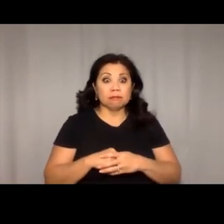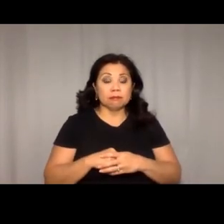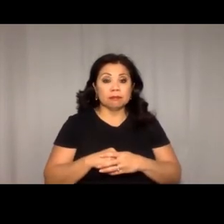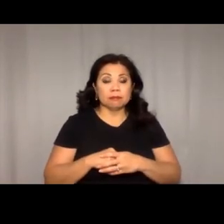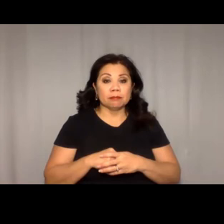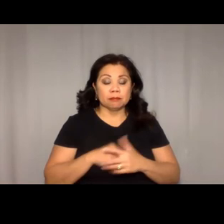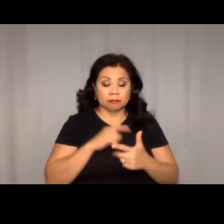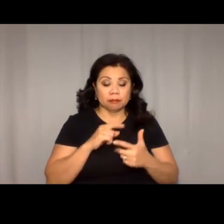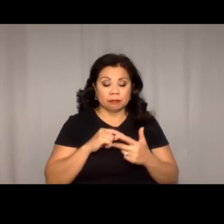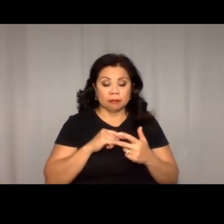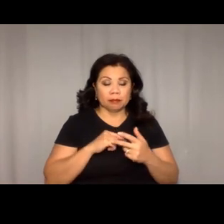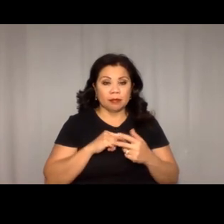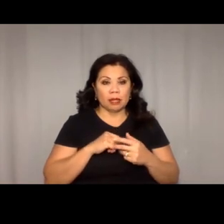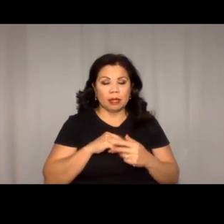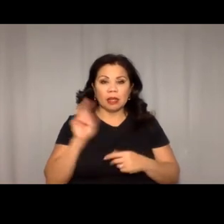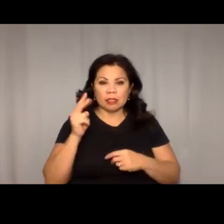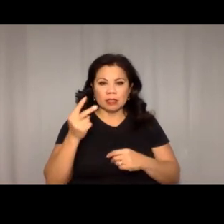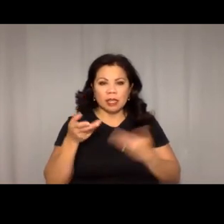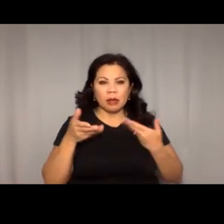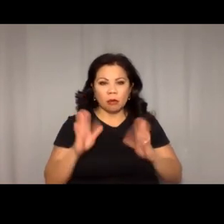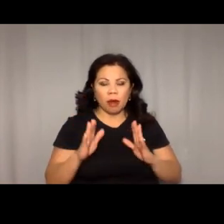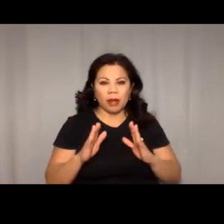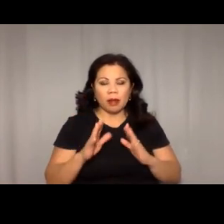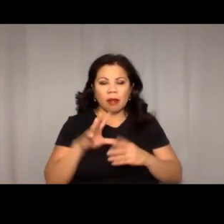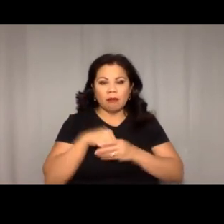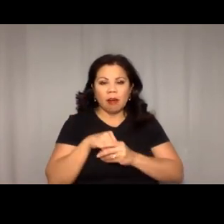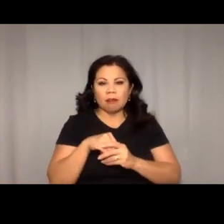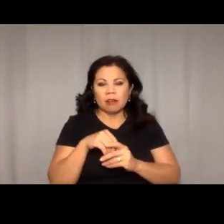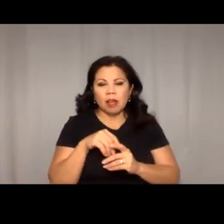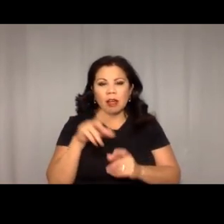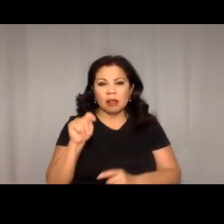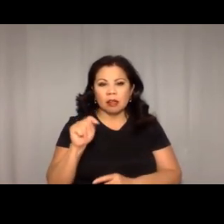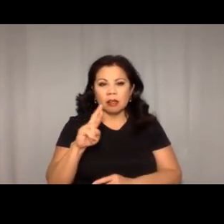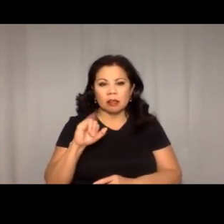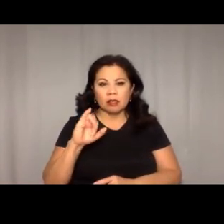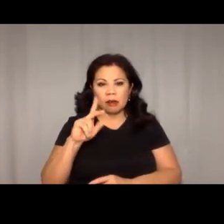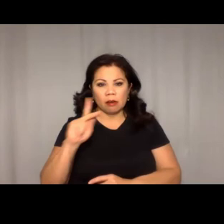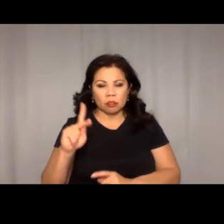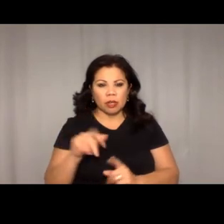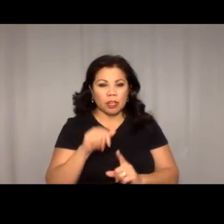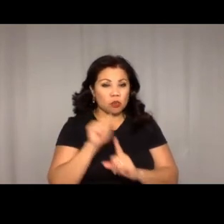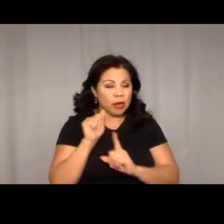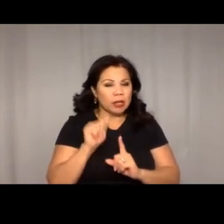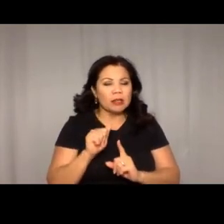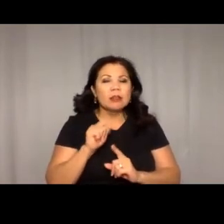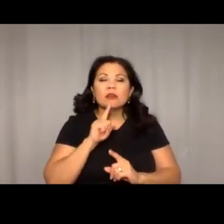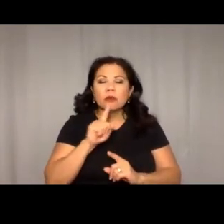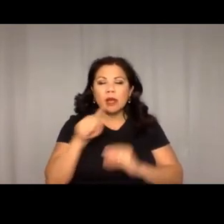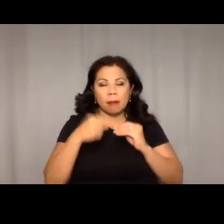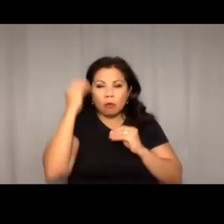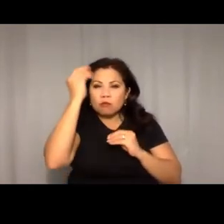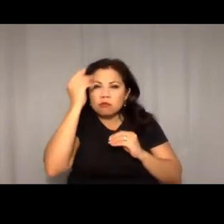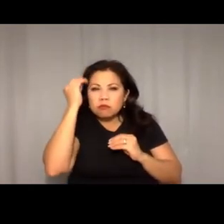the second way is involving a trick, and that has to do with more thinking about it in your head. Okay, so let's go ahead and figure that out.